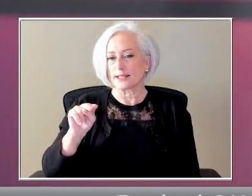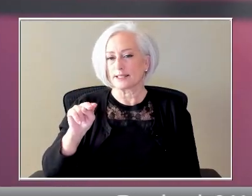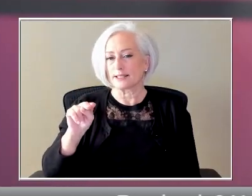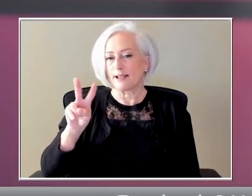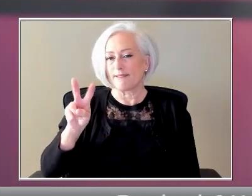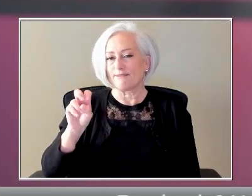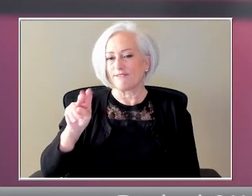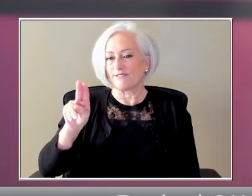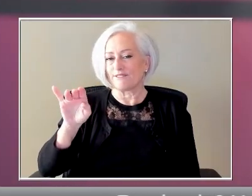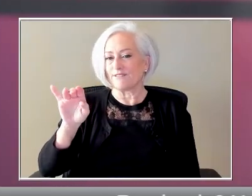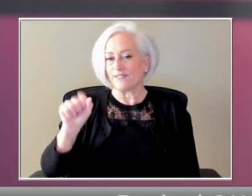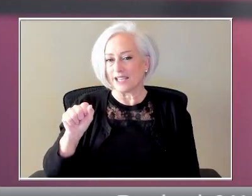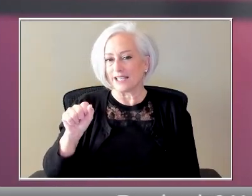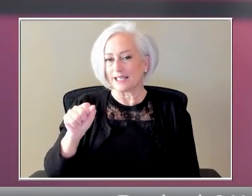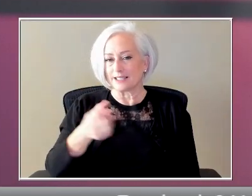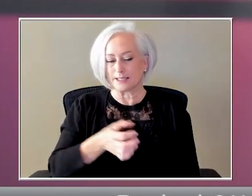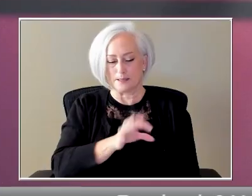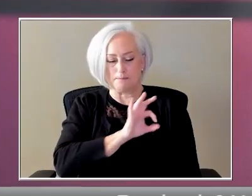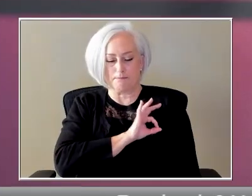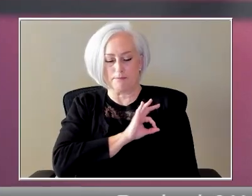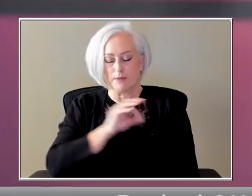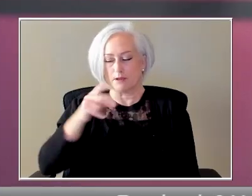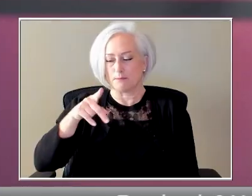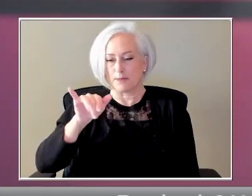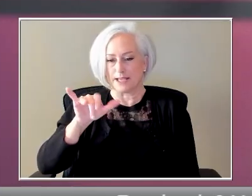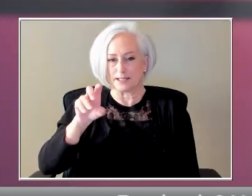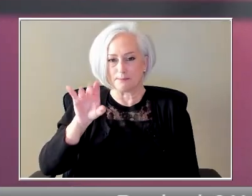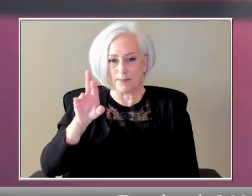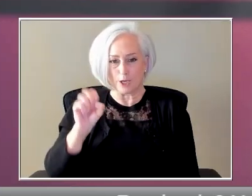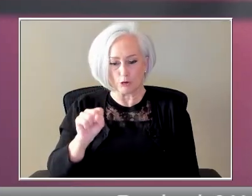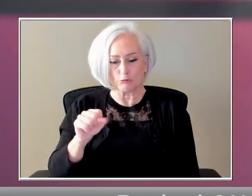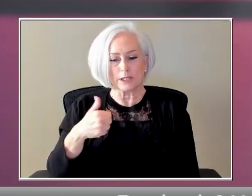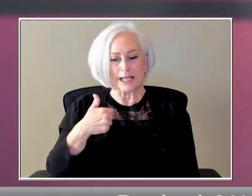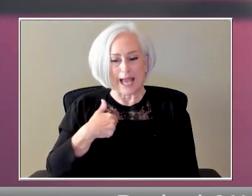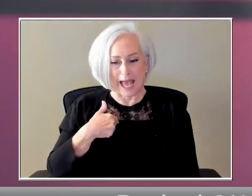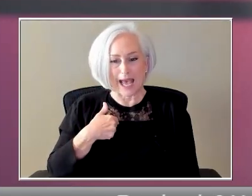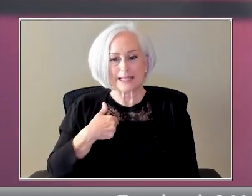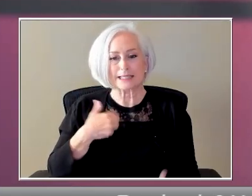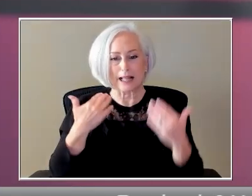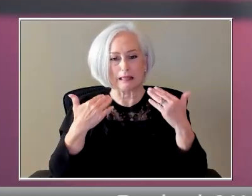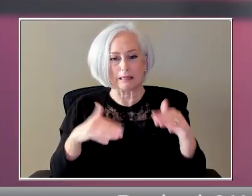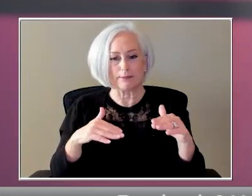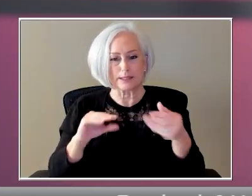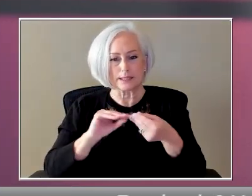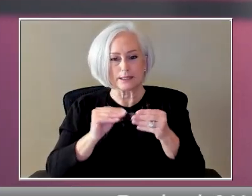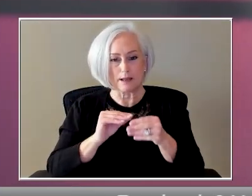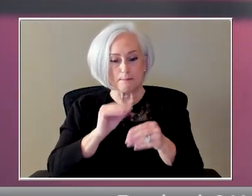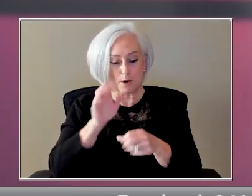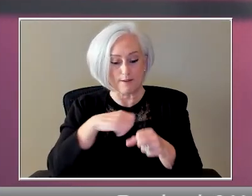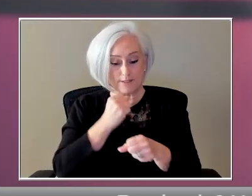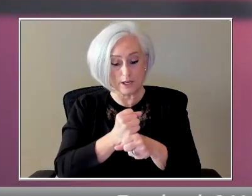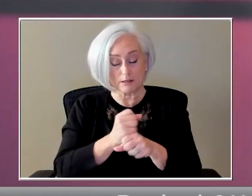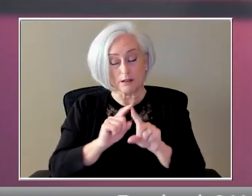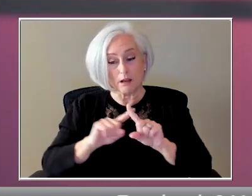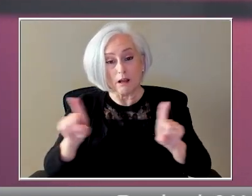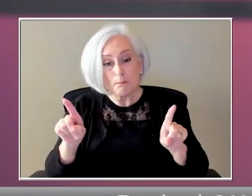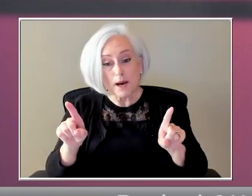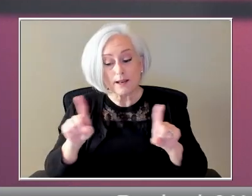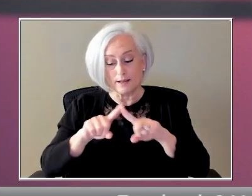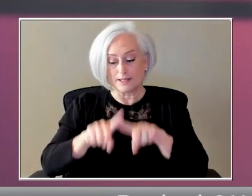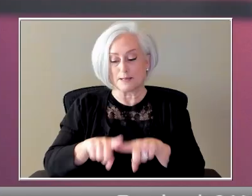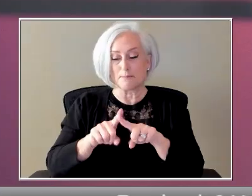does have a finite lifespan. Now, that is heavily dependent on how much you're using the pacemaker. And so, you know,